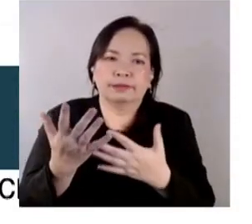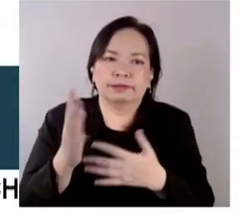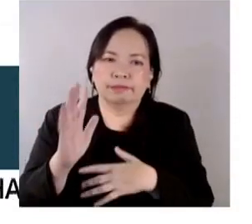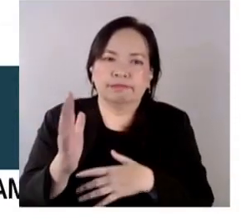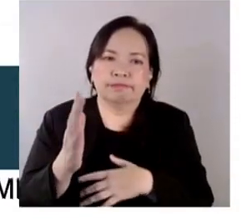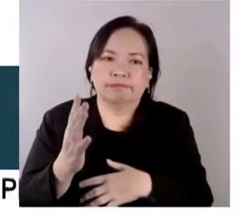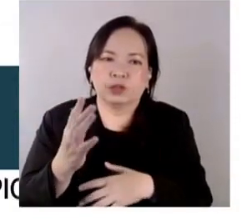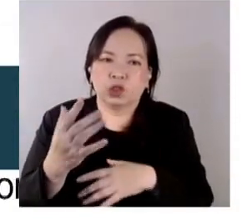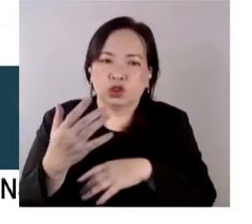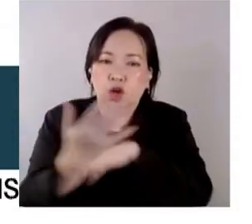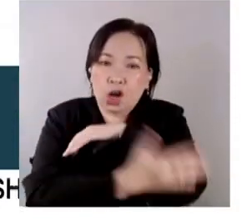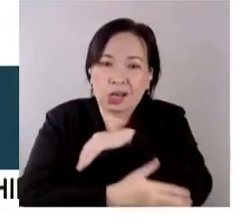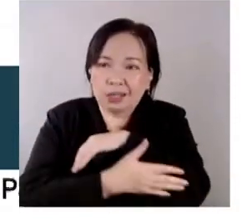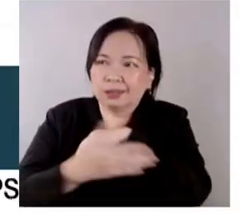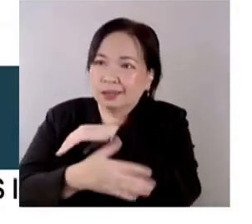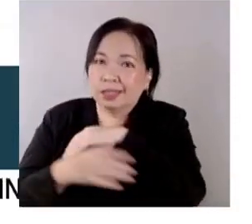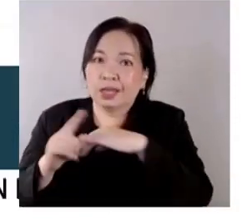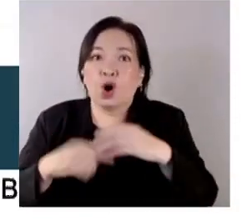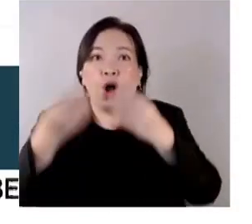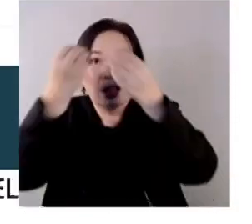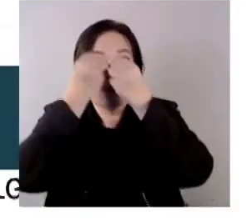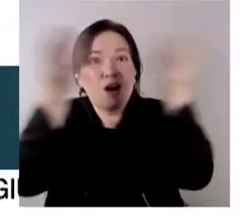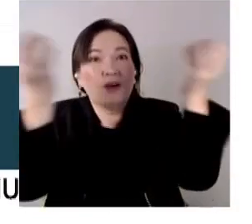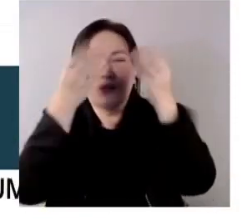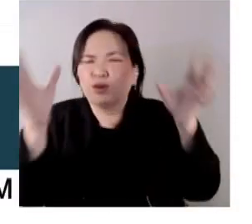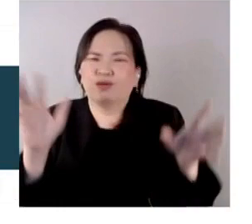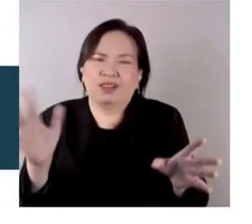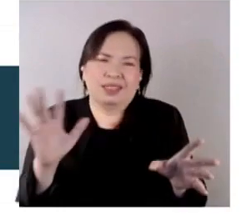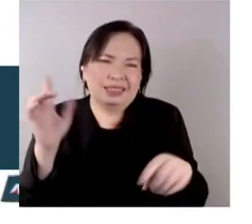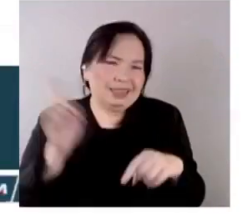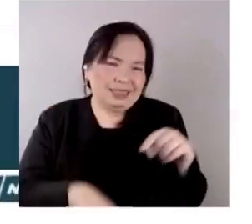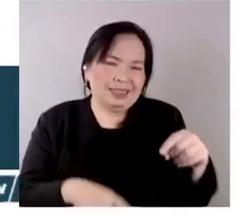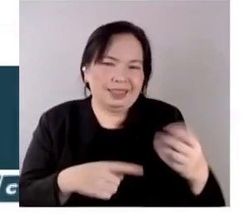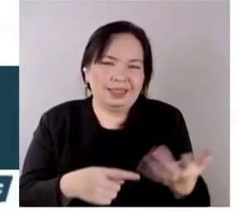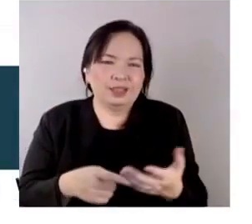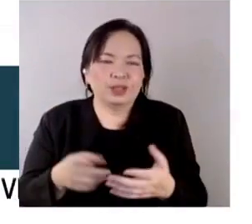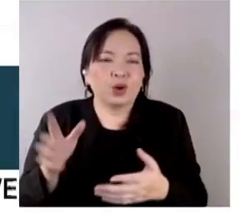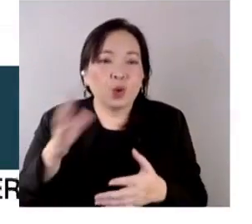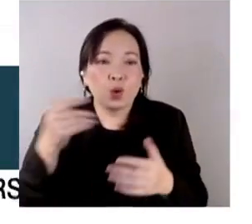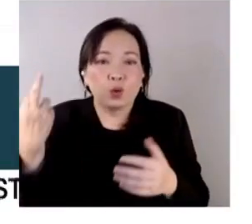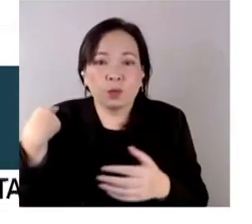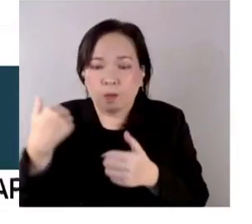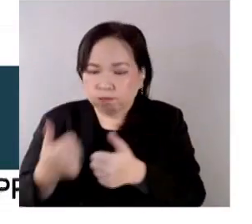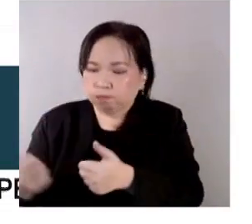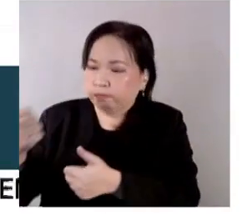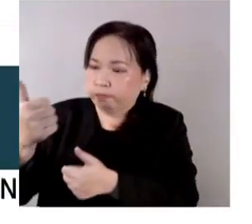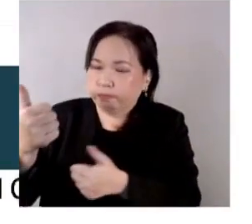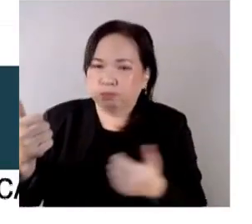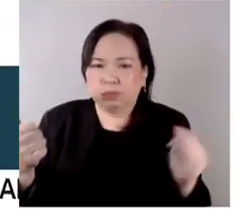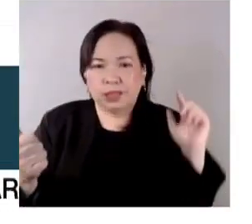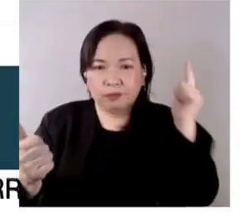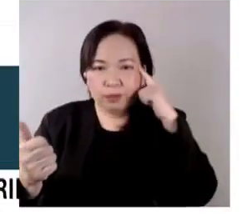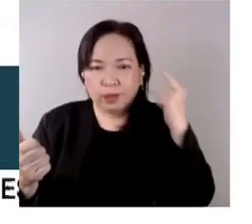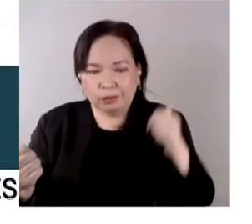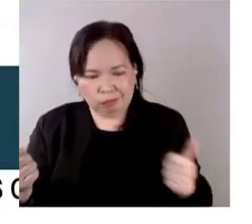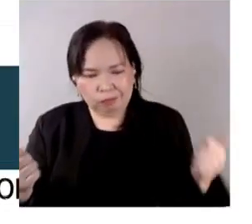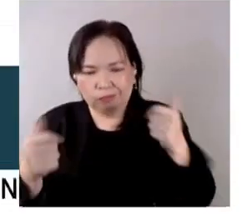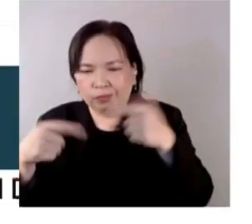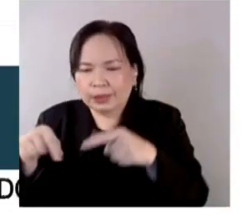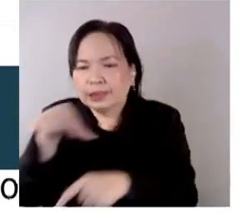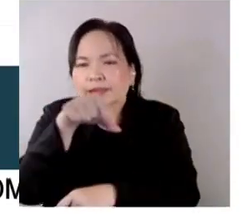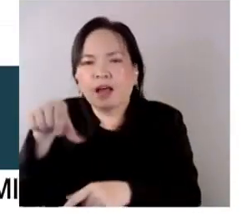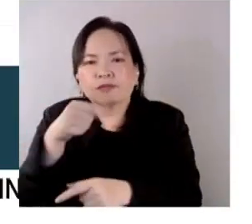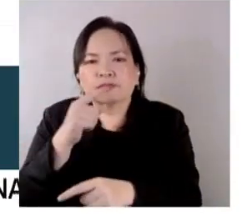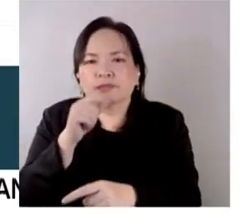everything that's happening on the table. Mm. So you have to give our diplomats our government officials a certain